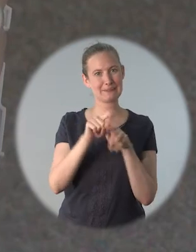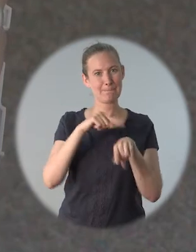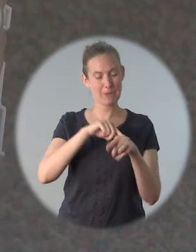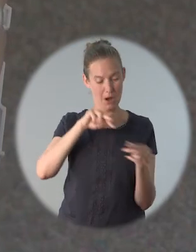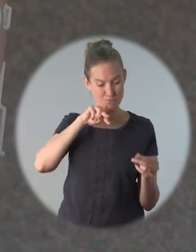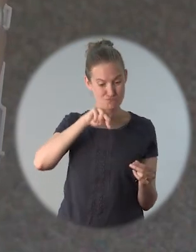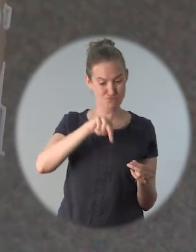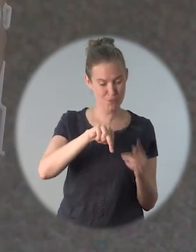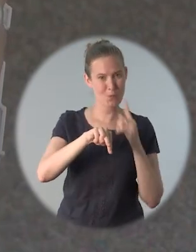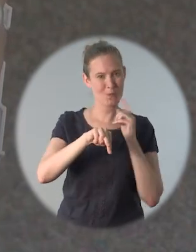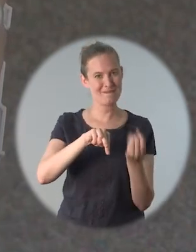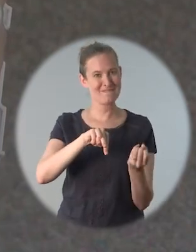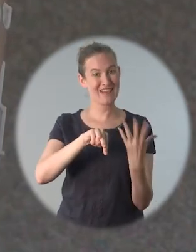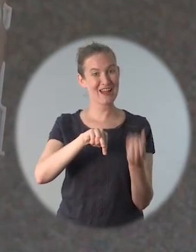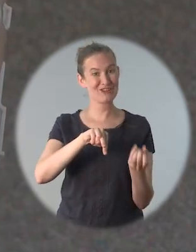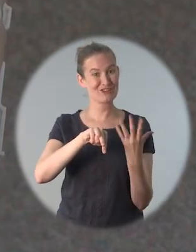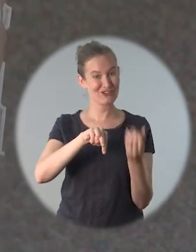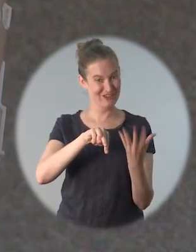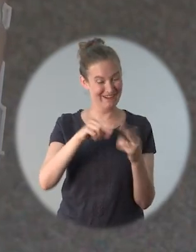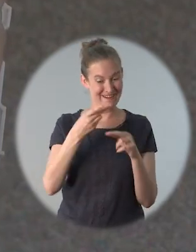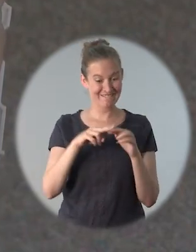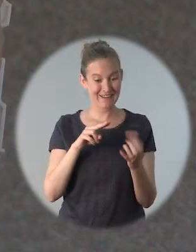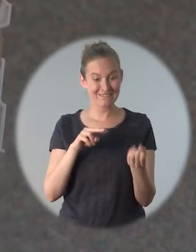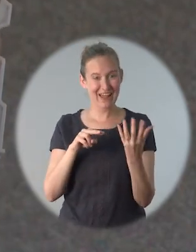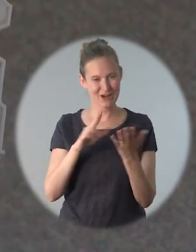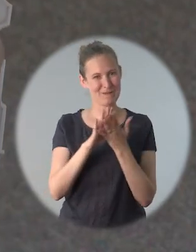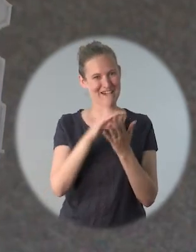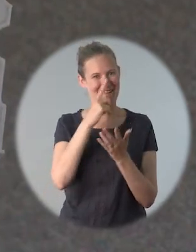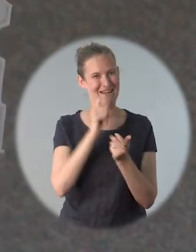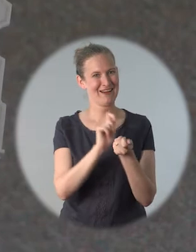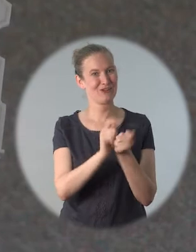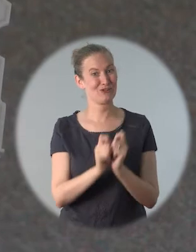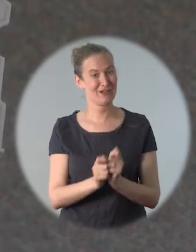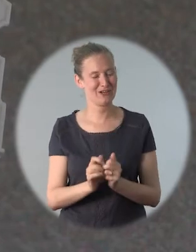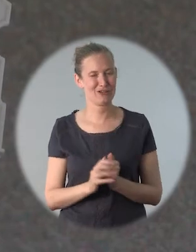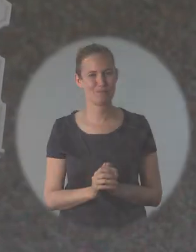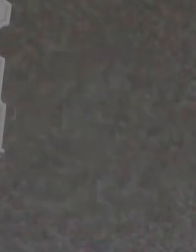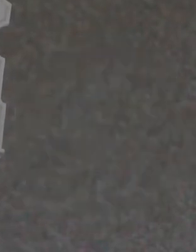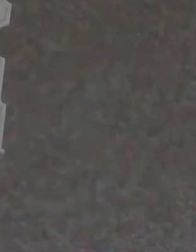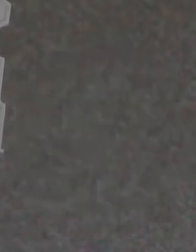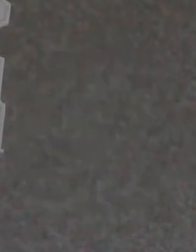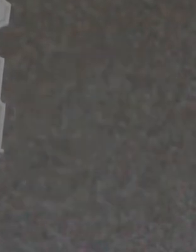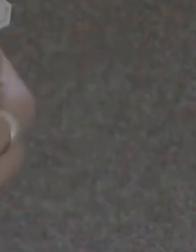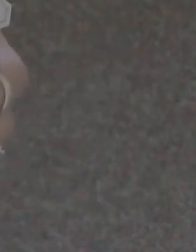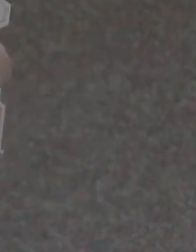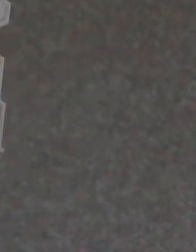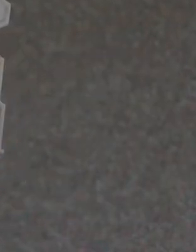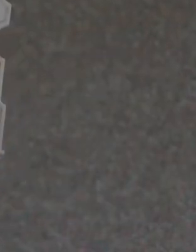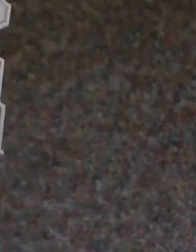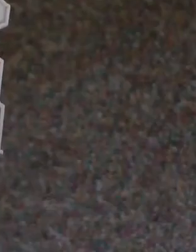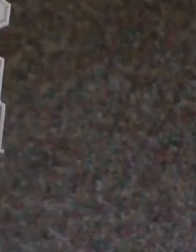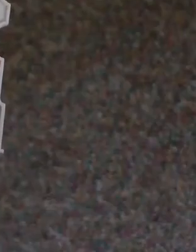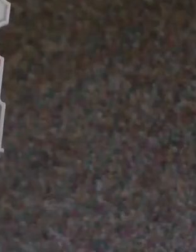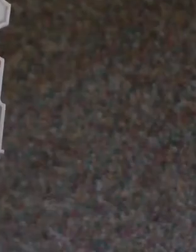to enter clock setting mode. You'll see that the time will be flashing and when something's flashing it means you can adjust it.